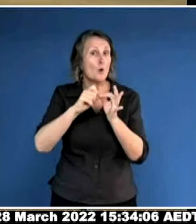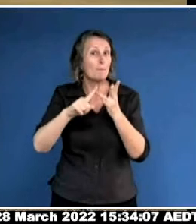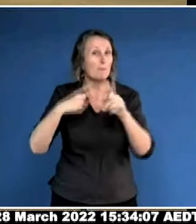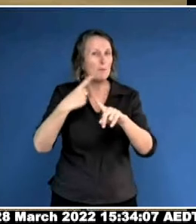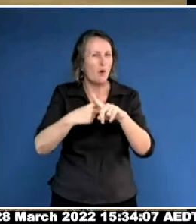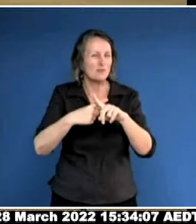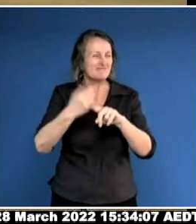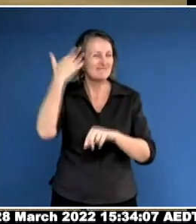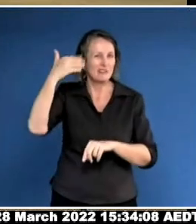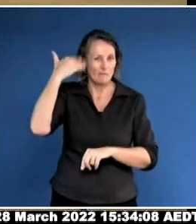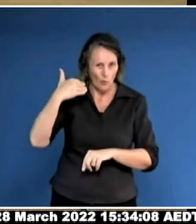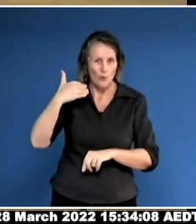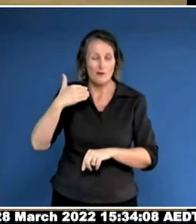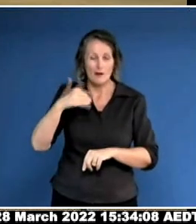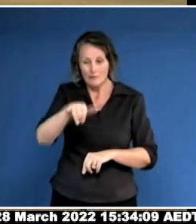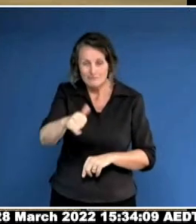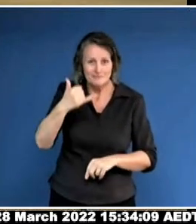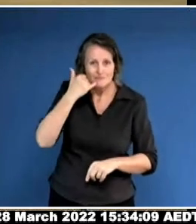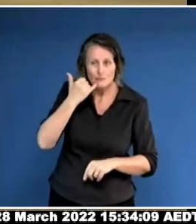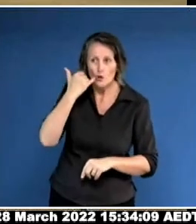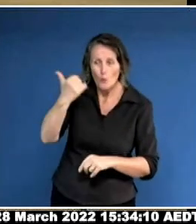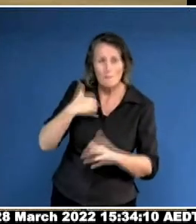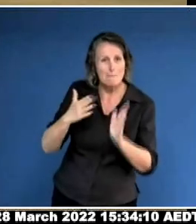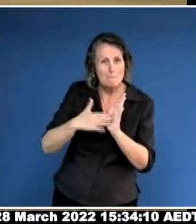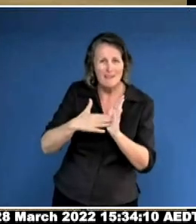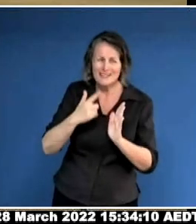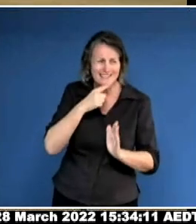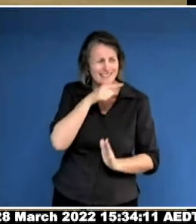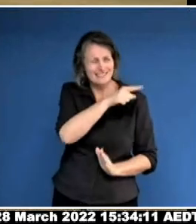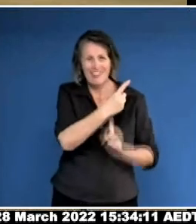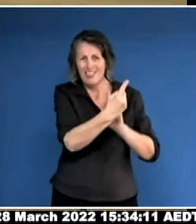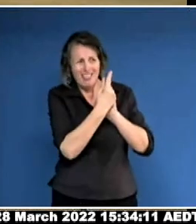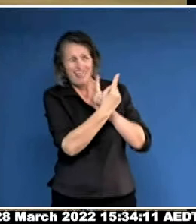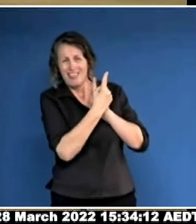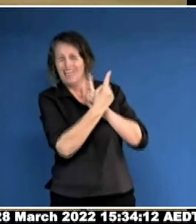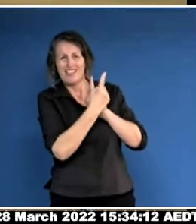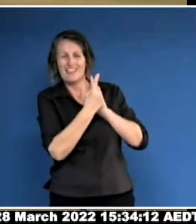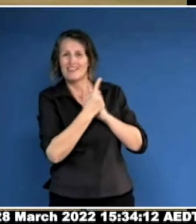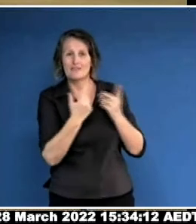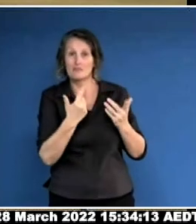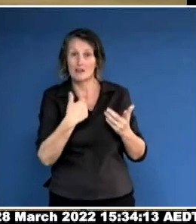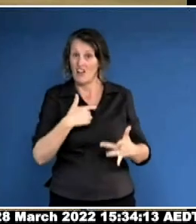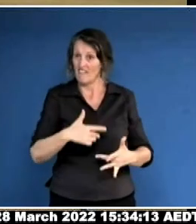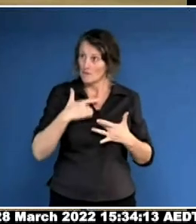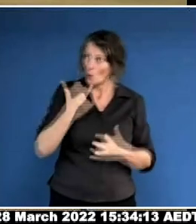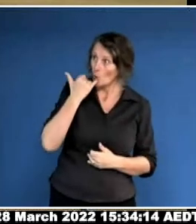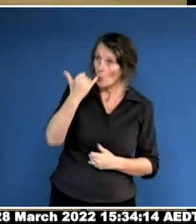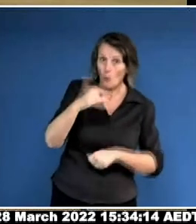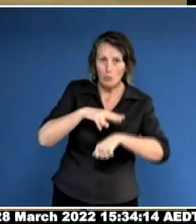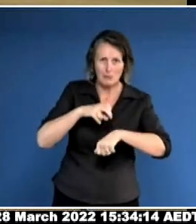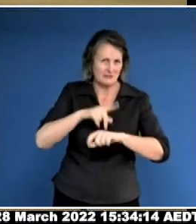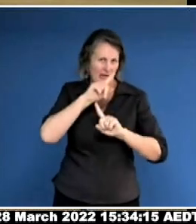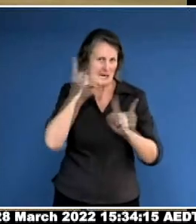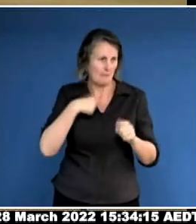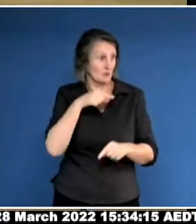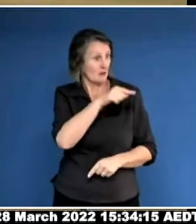mum and saying, he won't get away from me. I didn't feel comfortable ringing the police because I didn't really see that it was a crime.